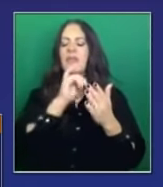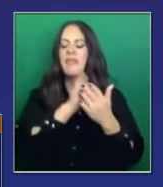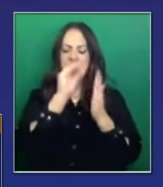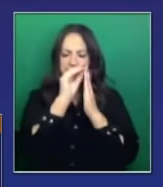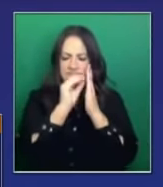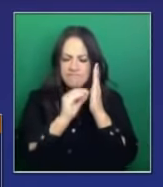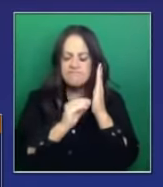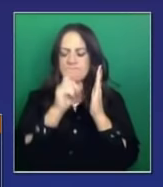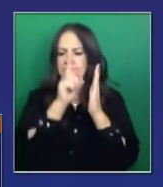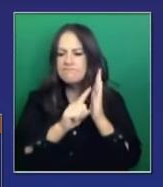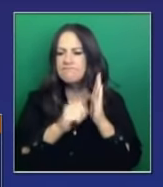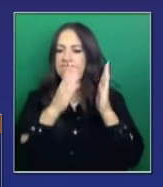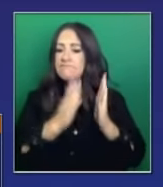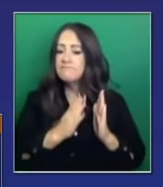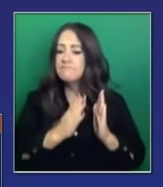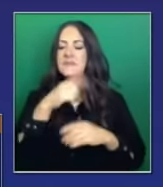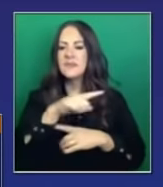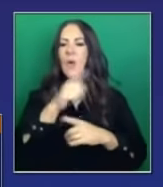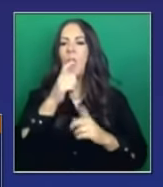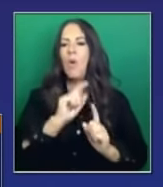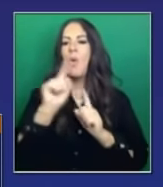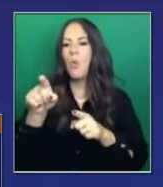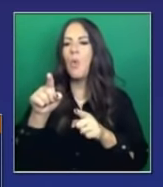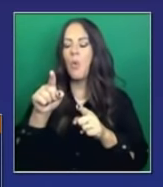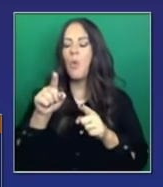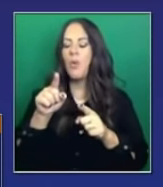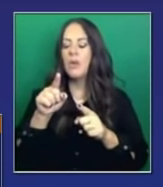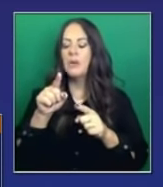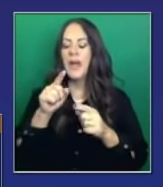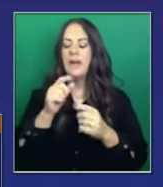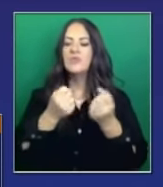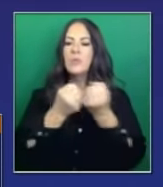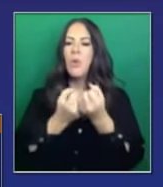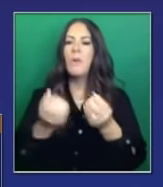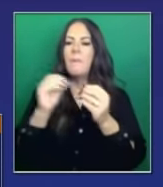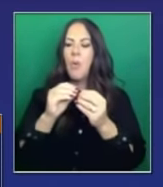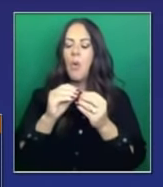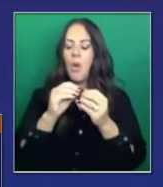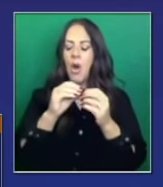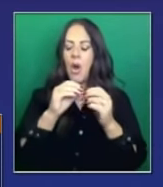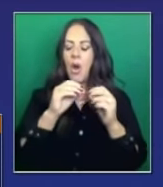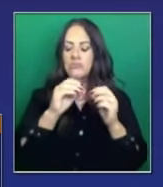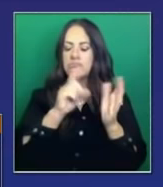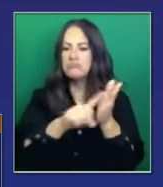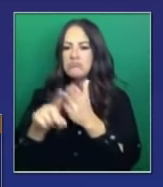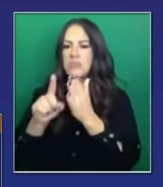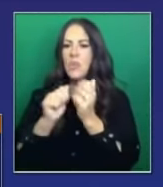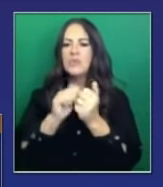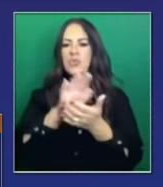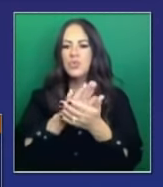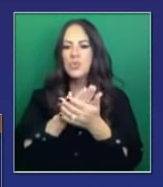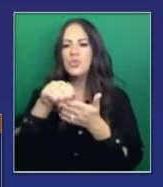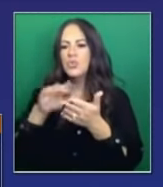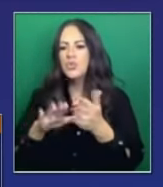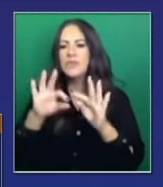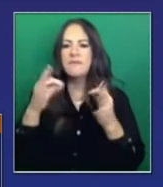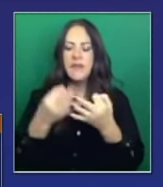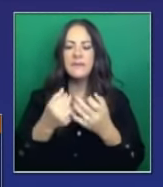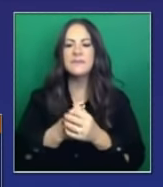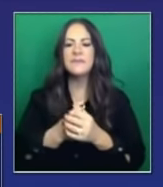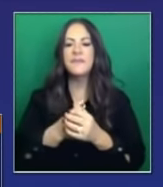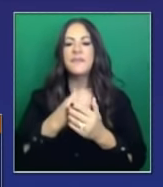school. We're going to do more in that space. And then on vaccines, today, the drafting guidelines work